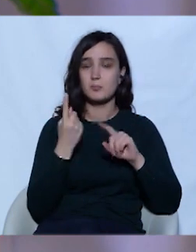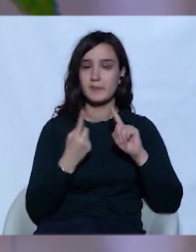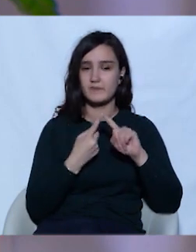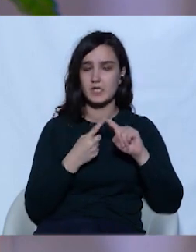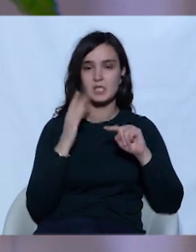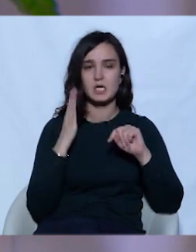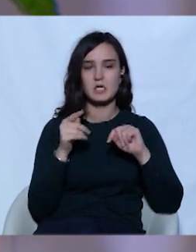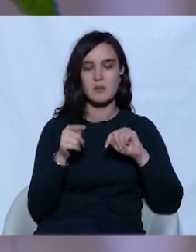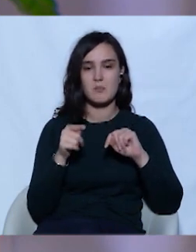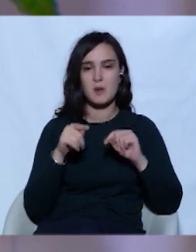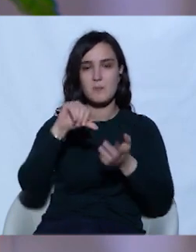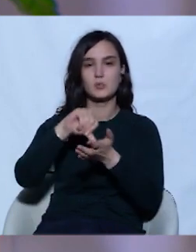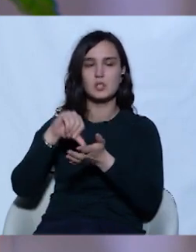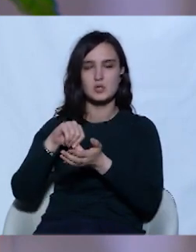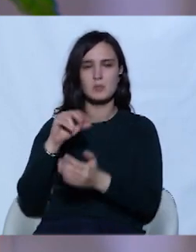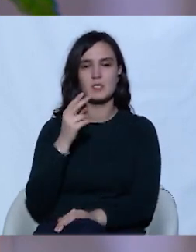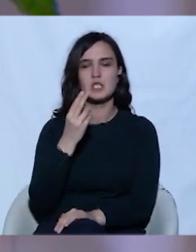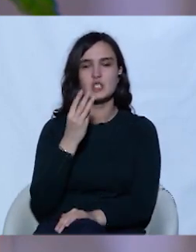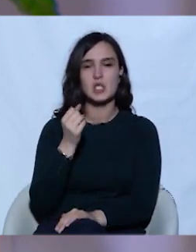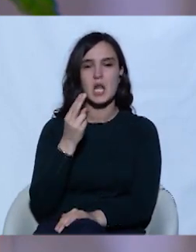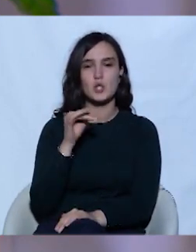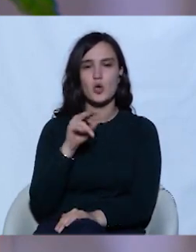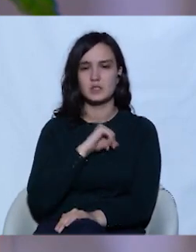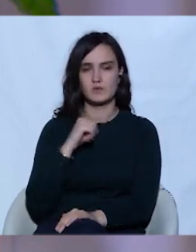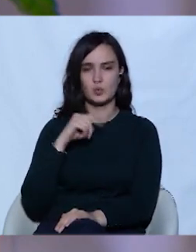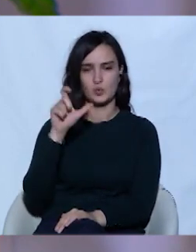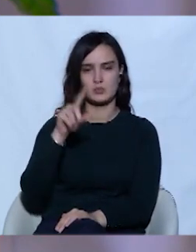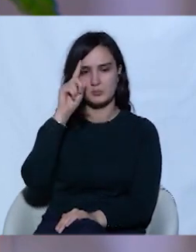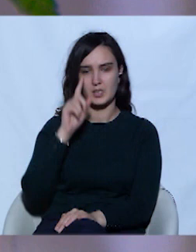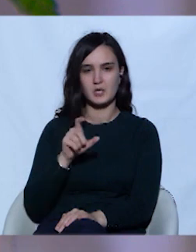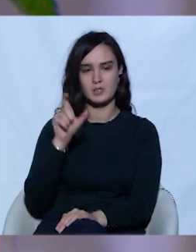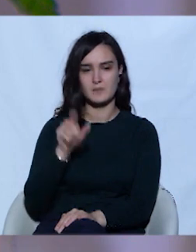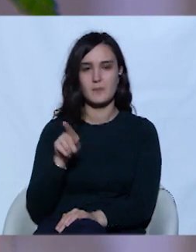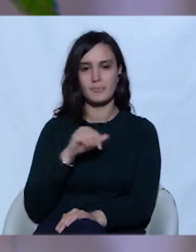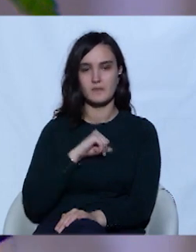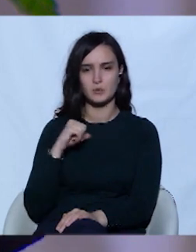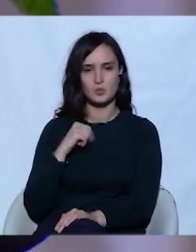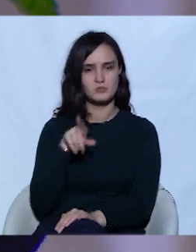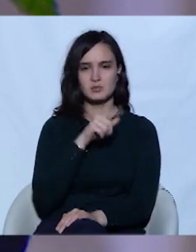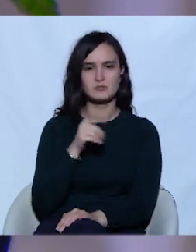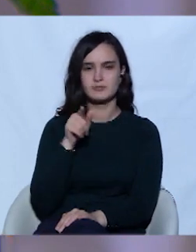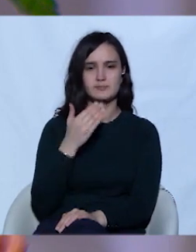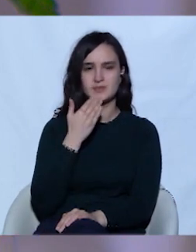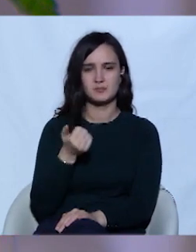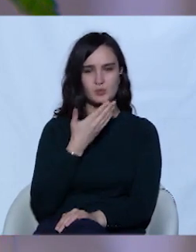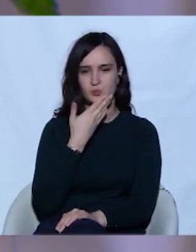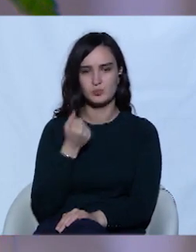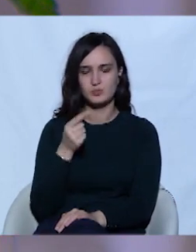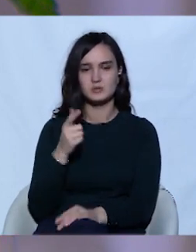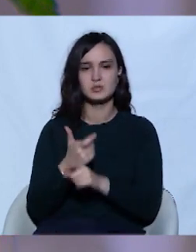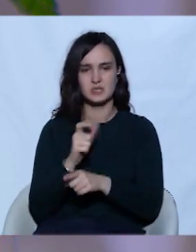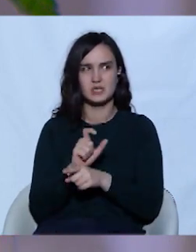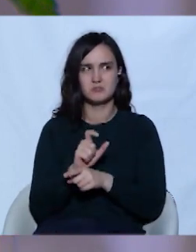wealthy. She doesn't really have to worry about anything. So this perhaps might be a reason why she's busy matchmaking in this